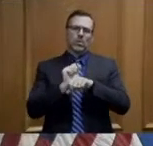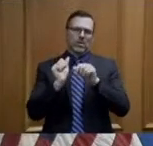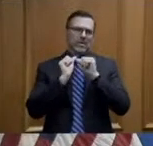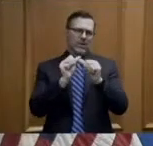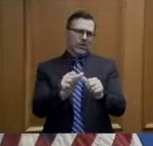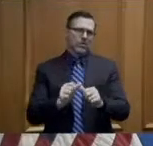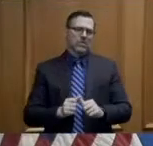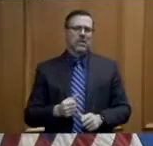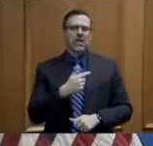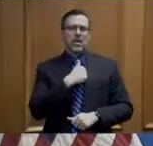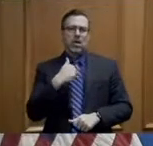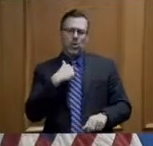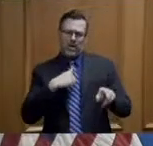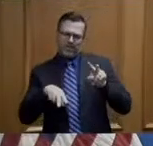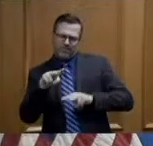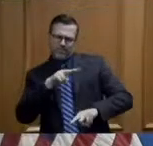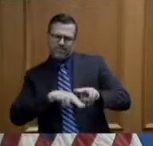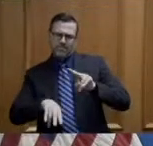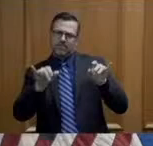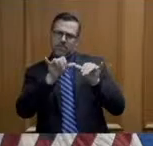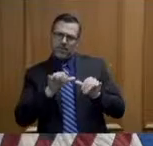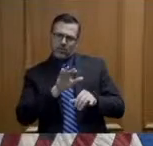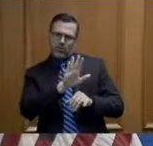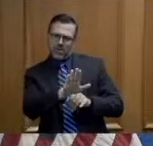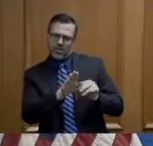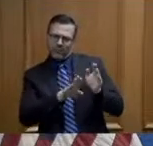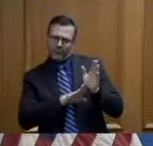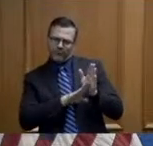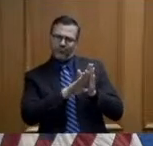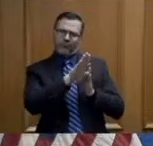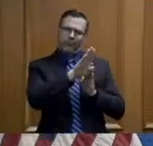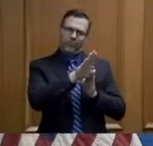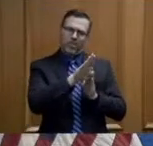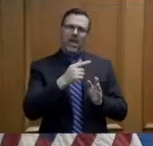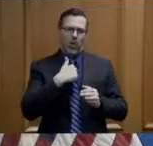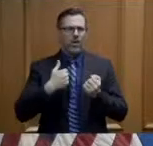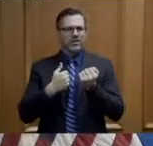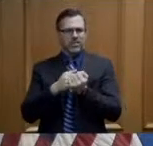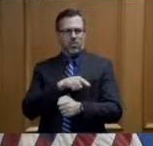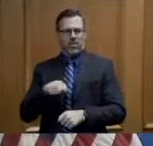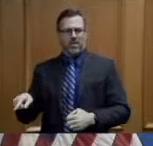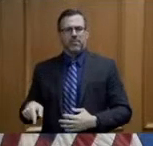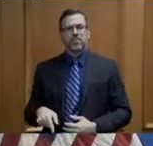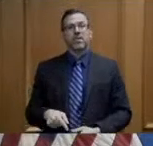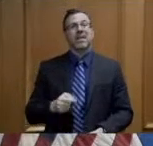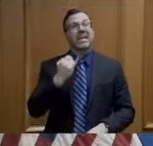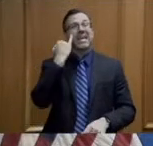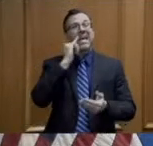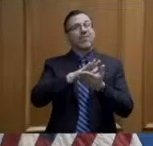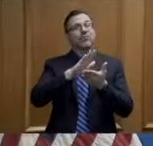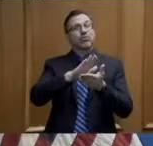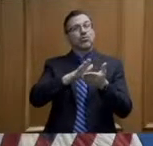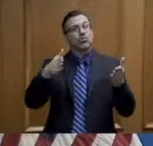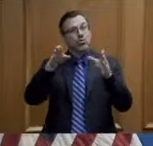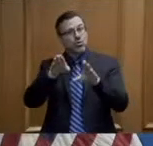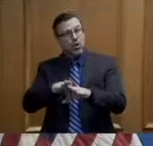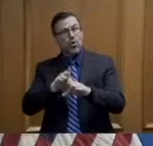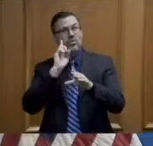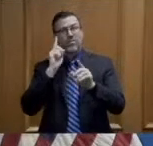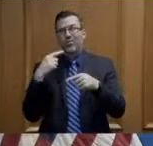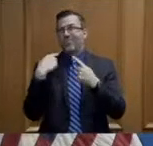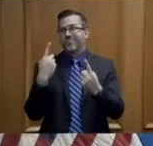and we support them where they need it. Being out of school this long also has implications for the well-being of our